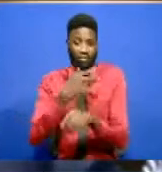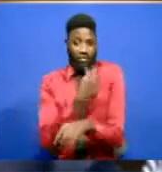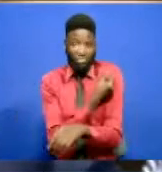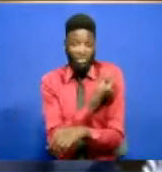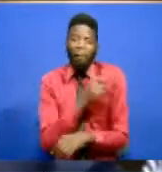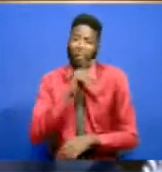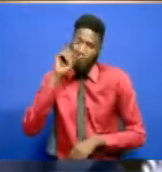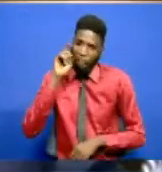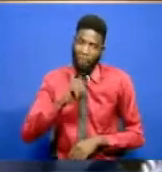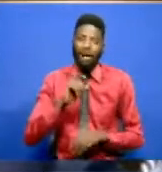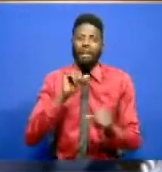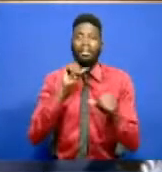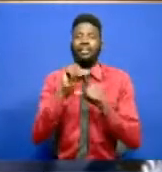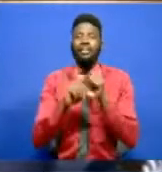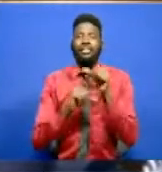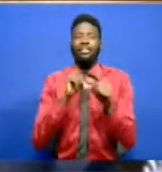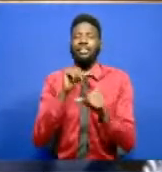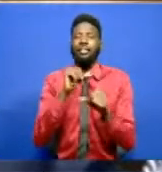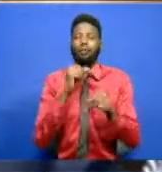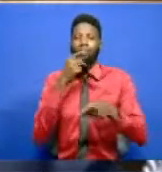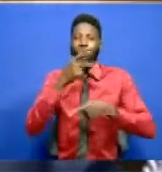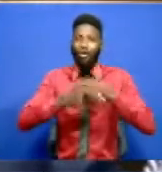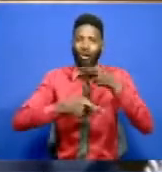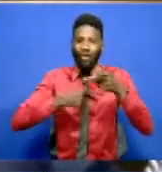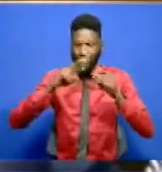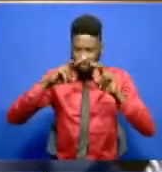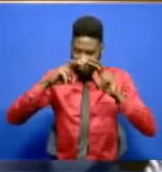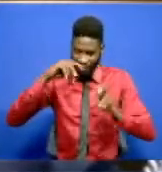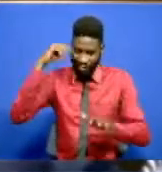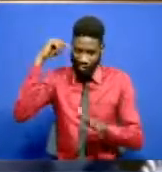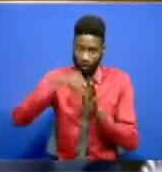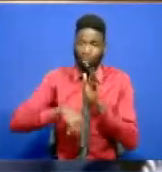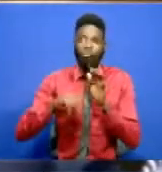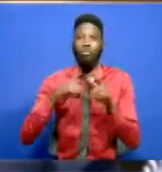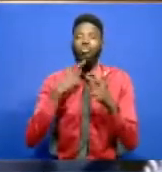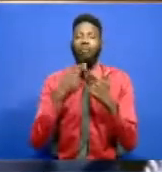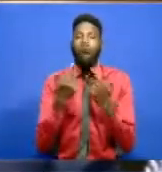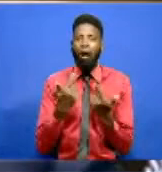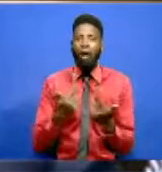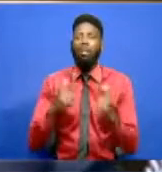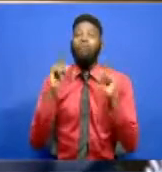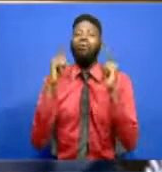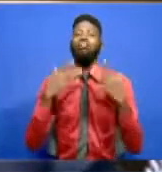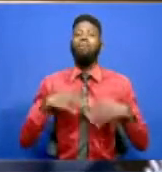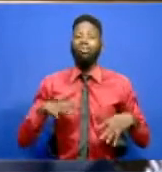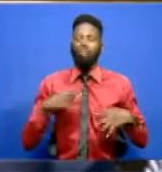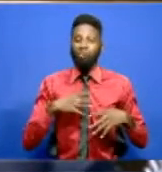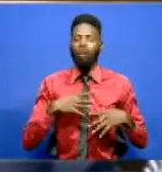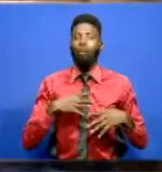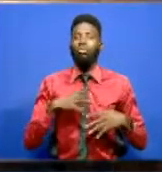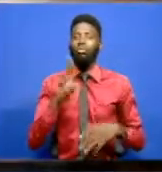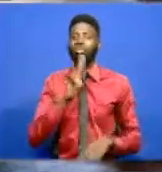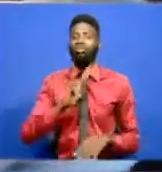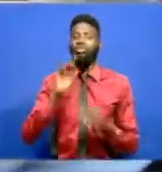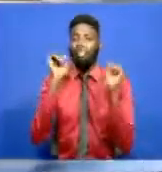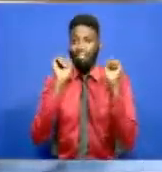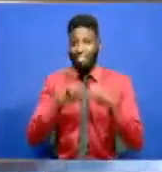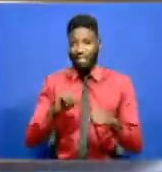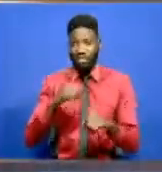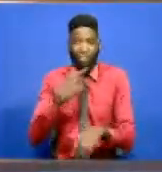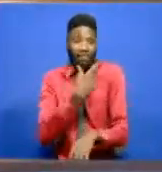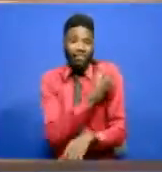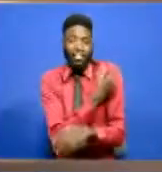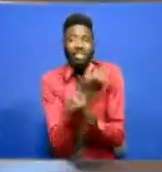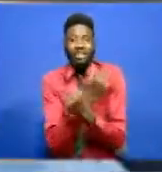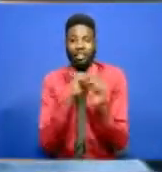process before it is released to human beings. So the vaccine is safe. Meru County